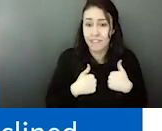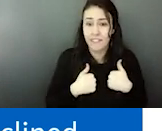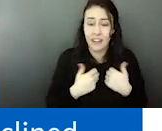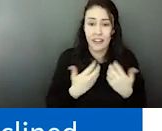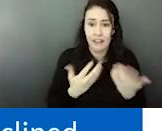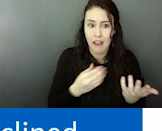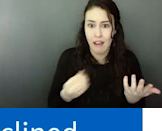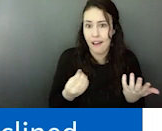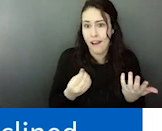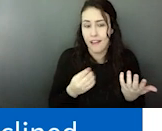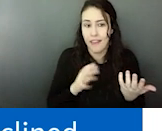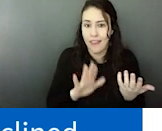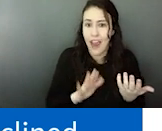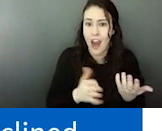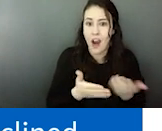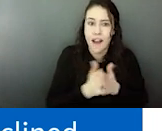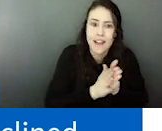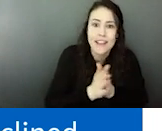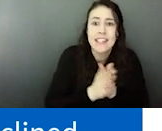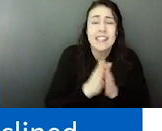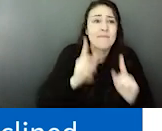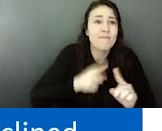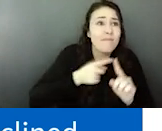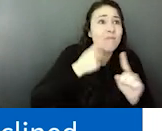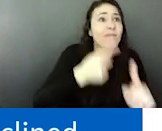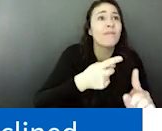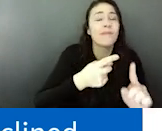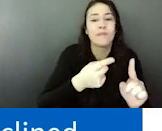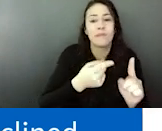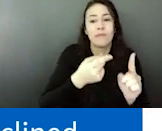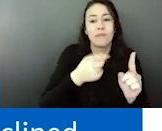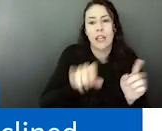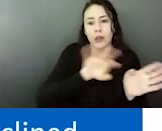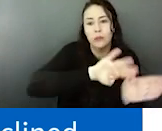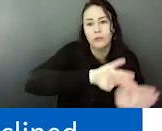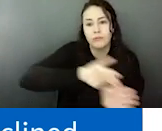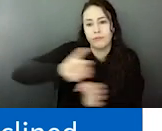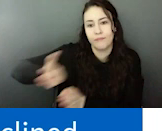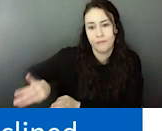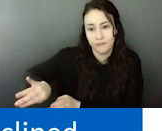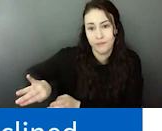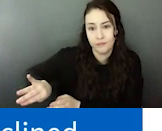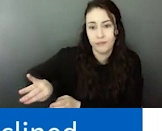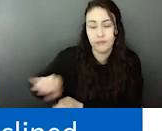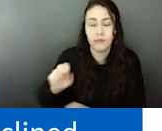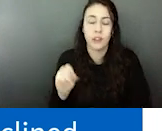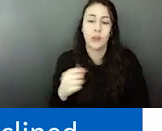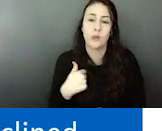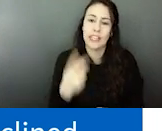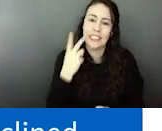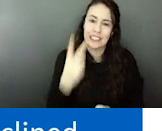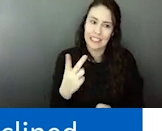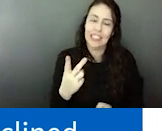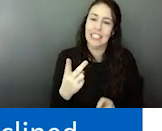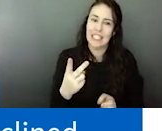their desires and their aspirations for higher education aside briefly. So we're seeing demographic shifts in California